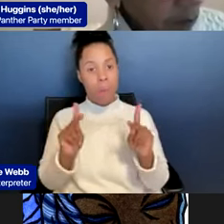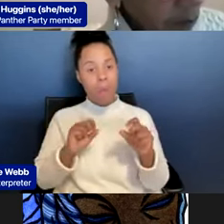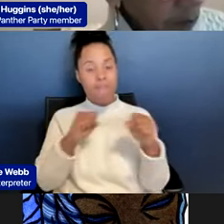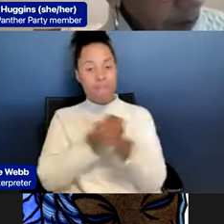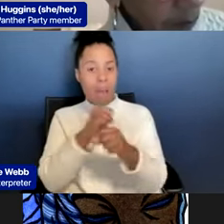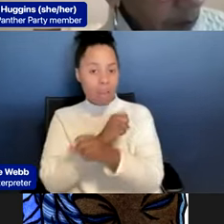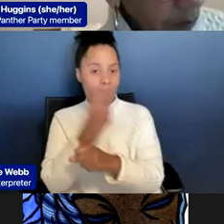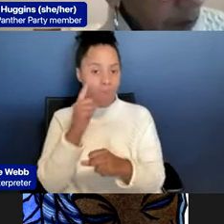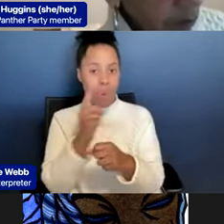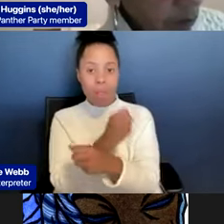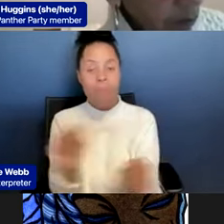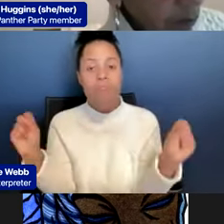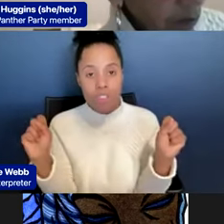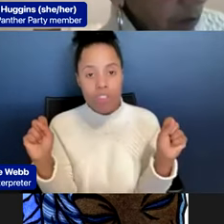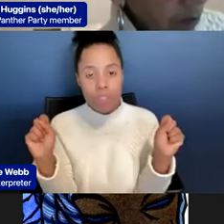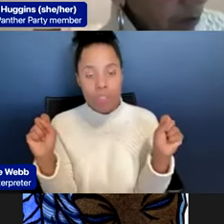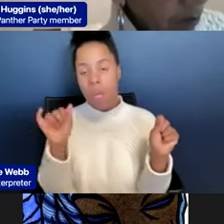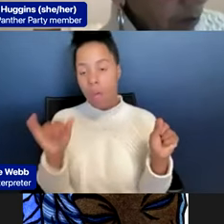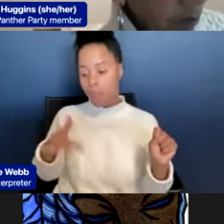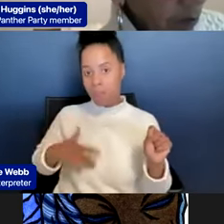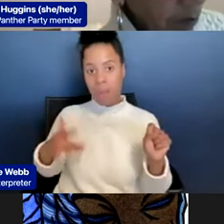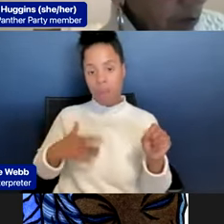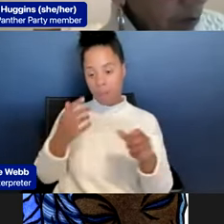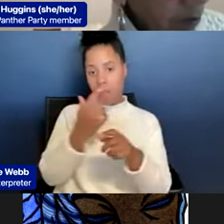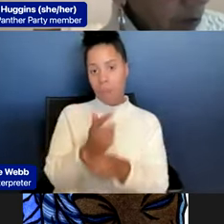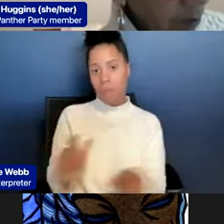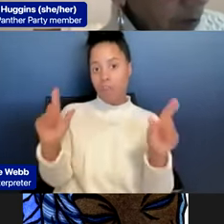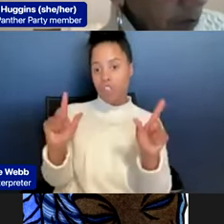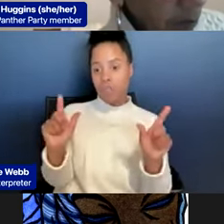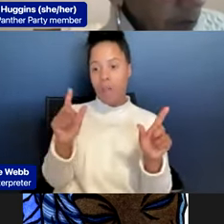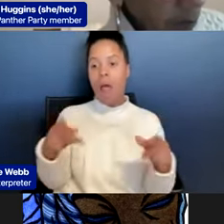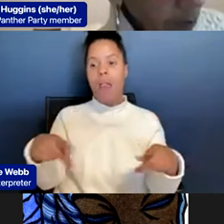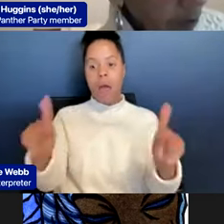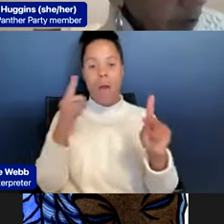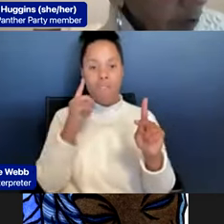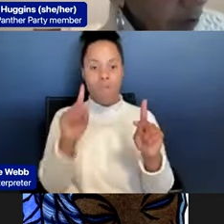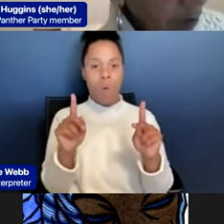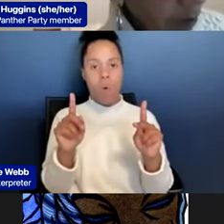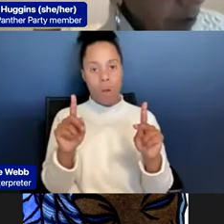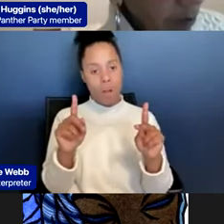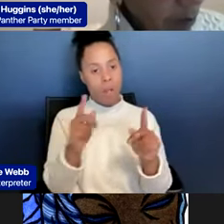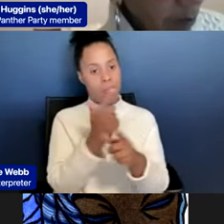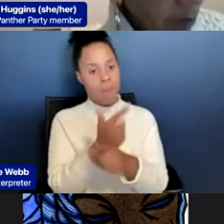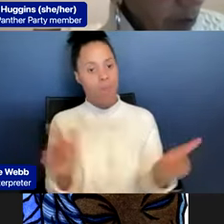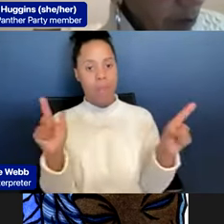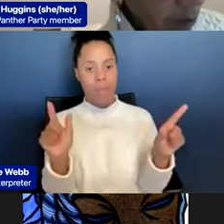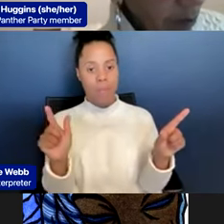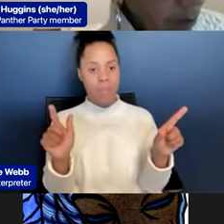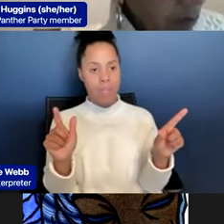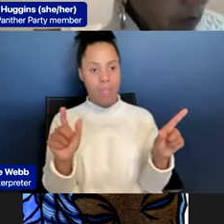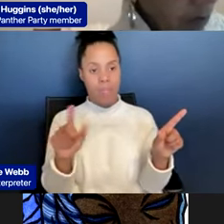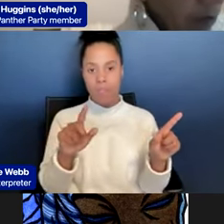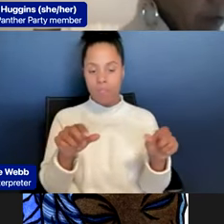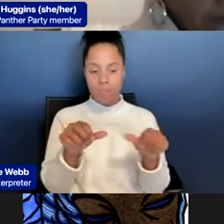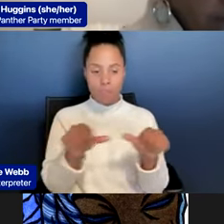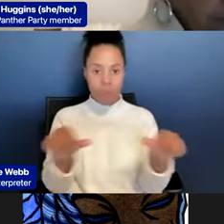that people-centered liberation allowed for the potential for liberated zones and for space for new